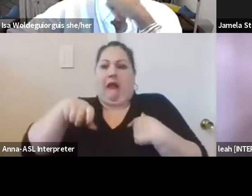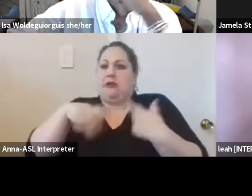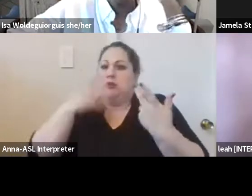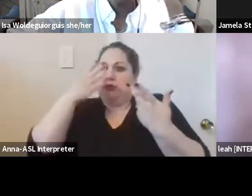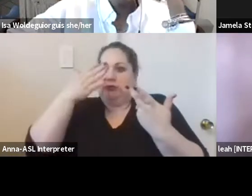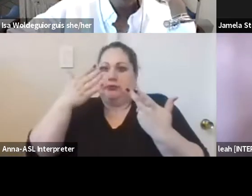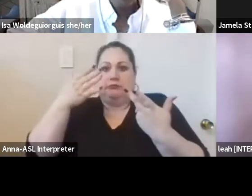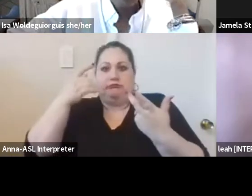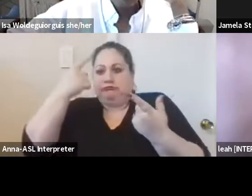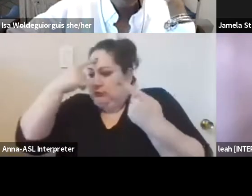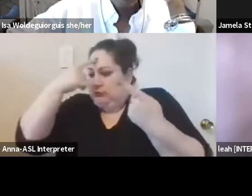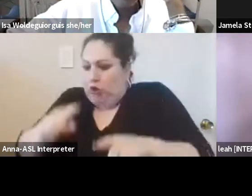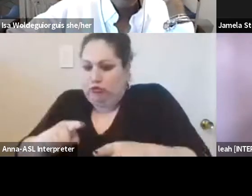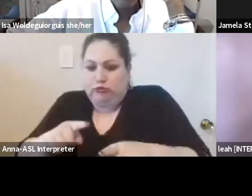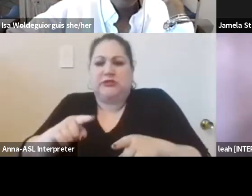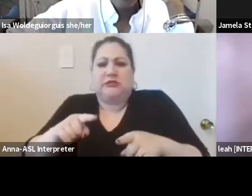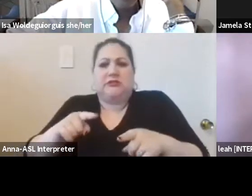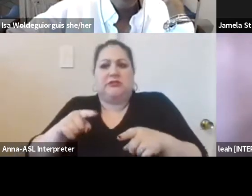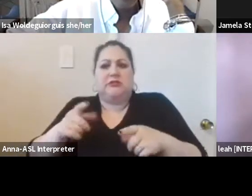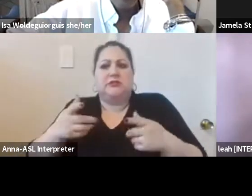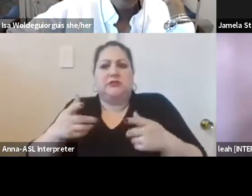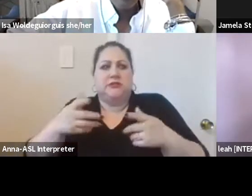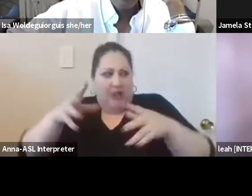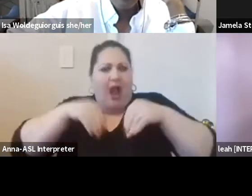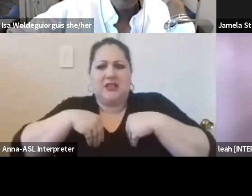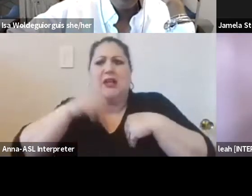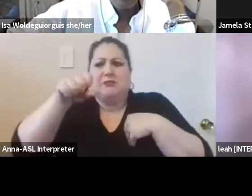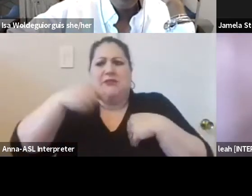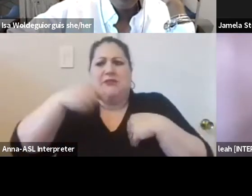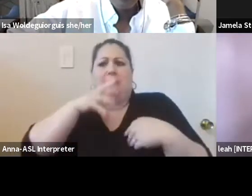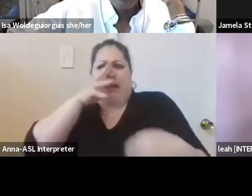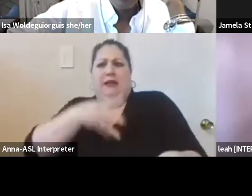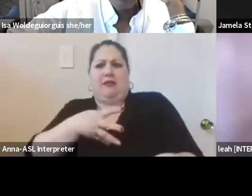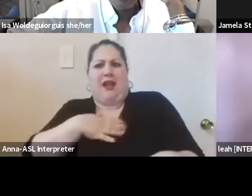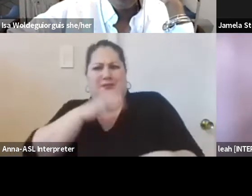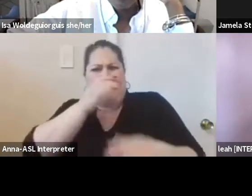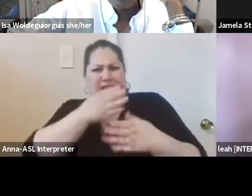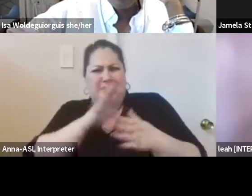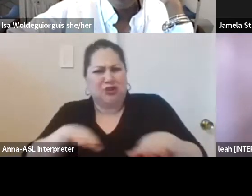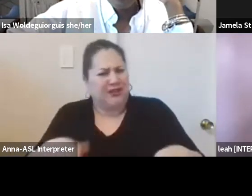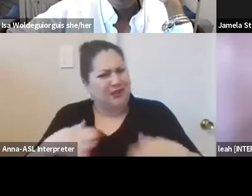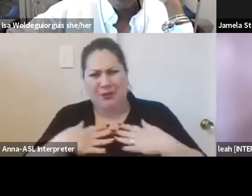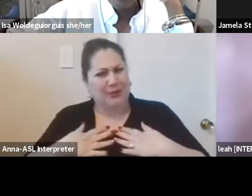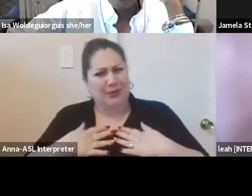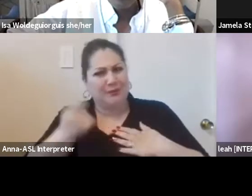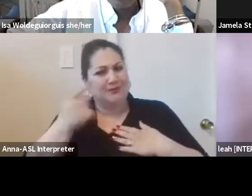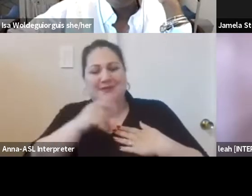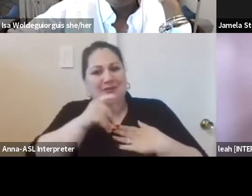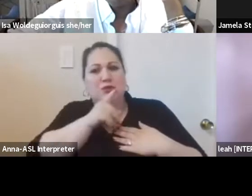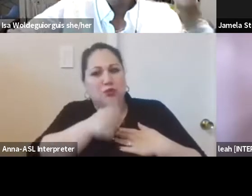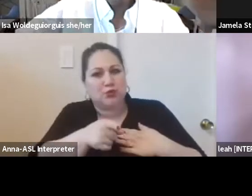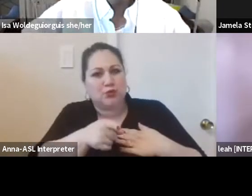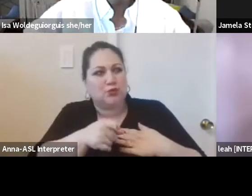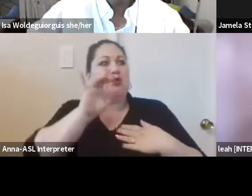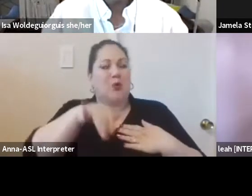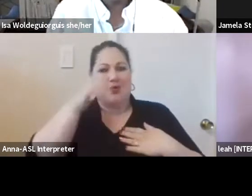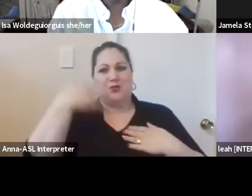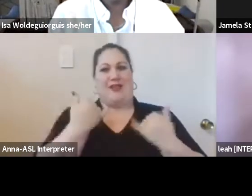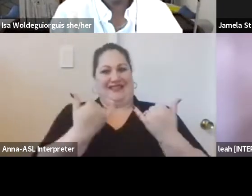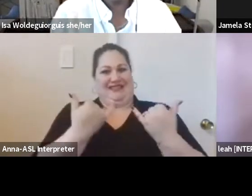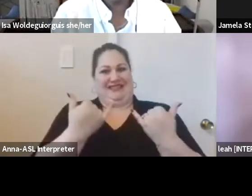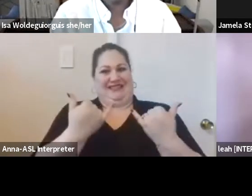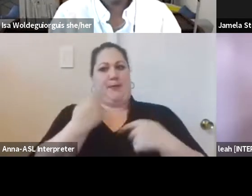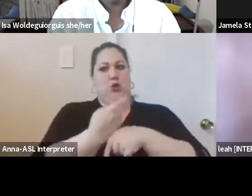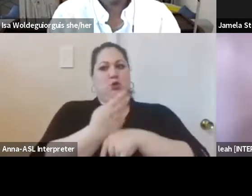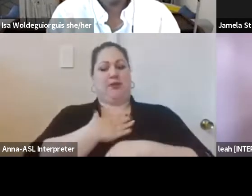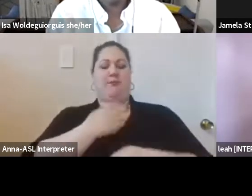neglectful, but I wasn't. And that's why I am today, and I'm using my voice because I know I didn't do wrong.